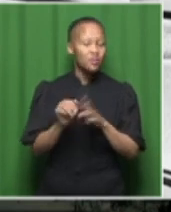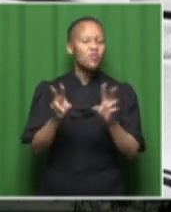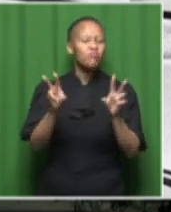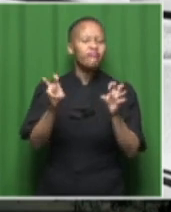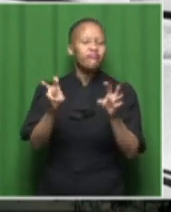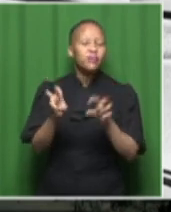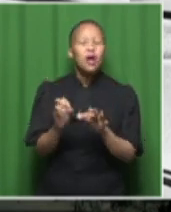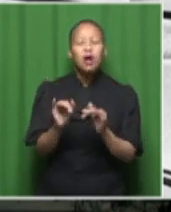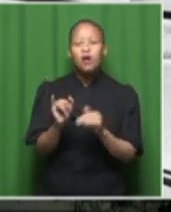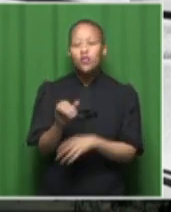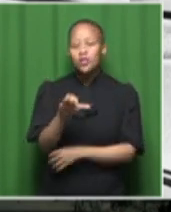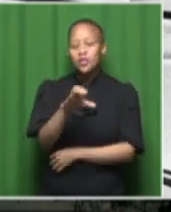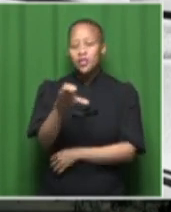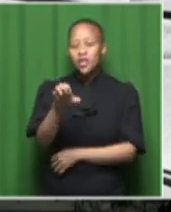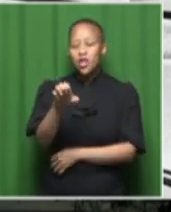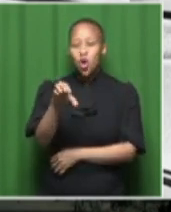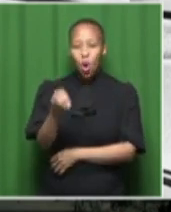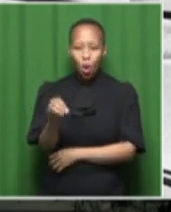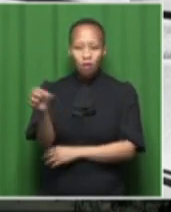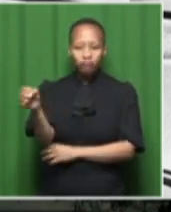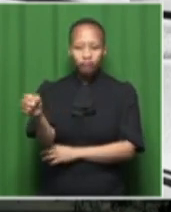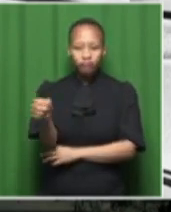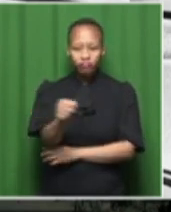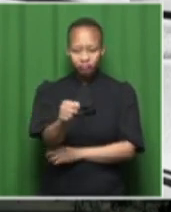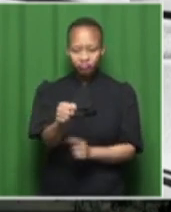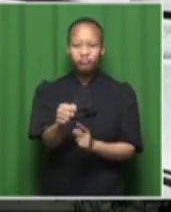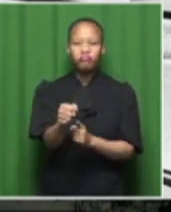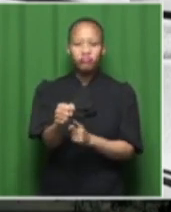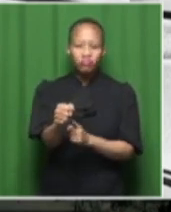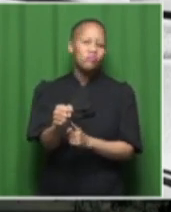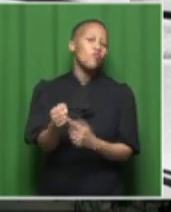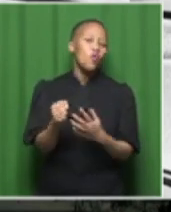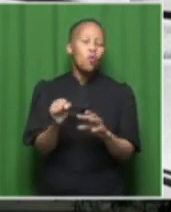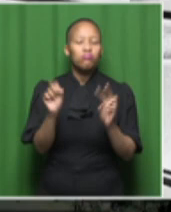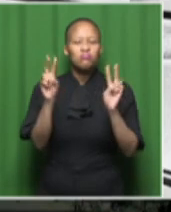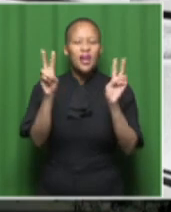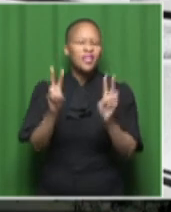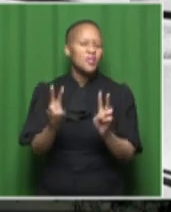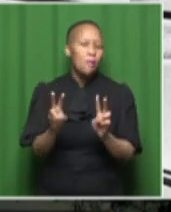of a CEO at a utility such as Eskom?